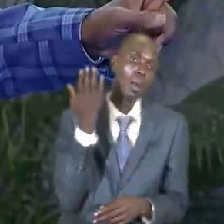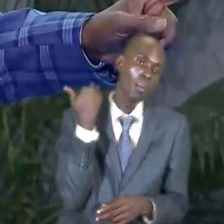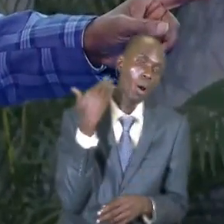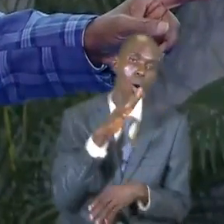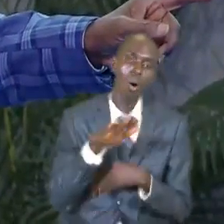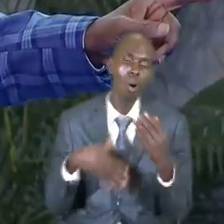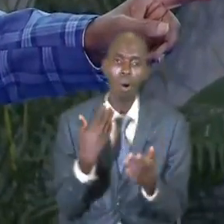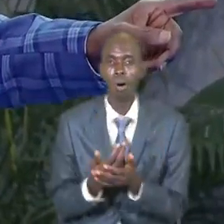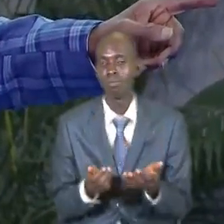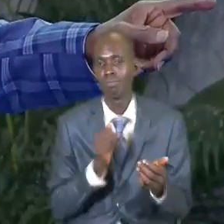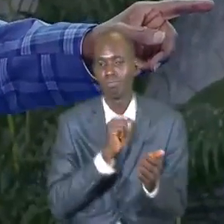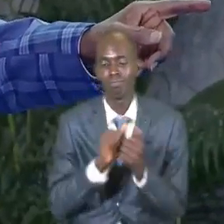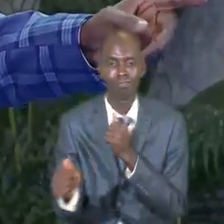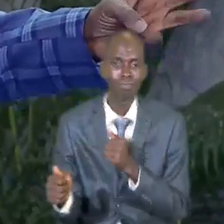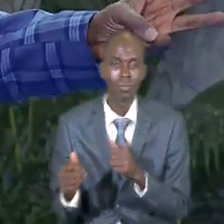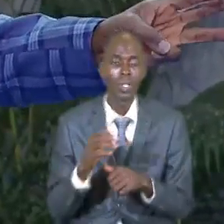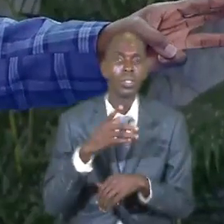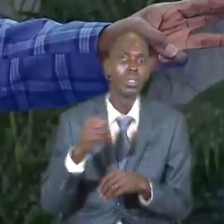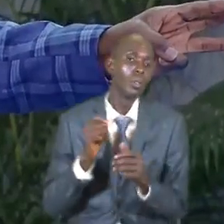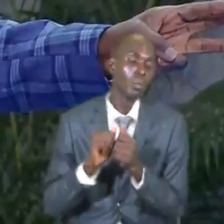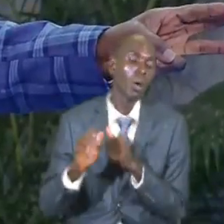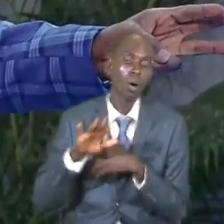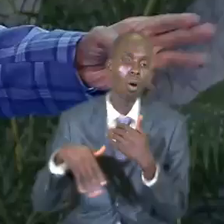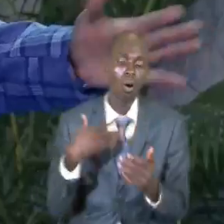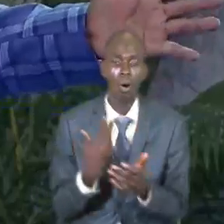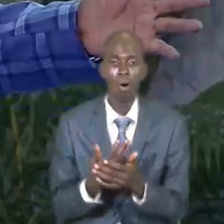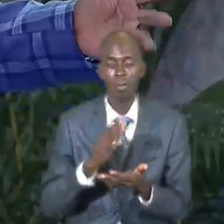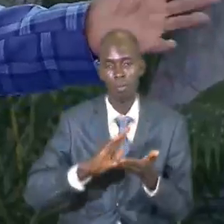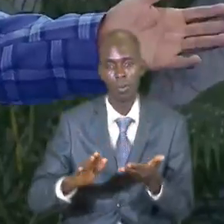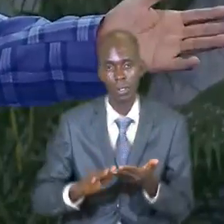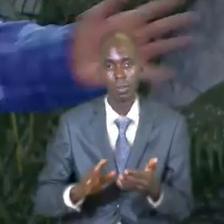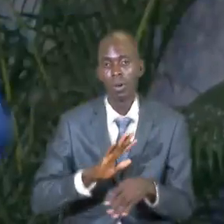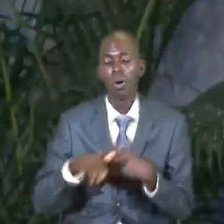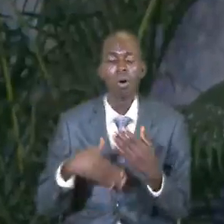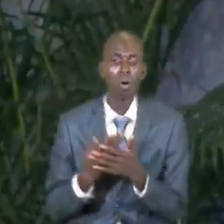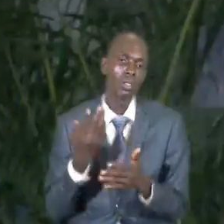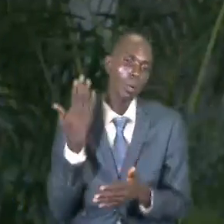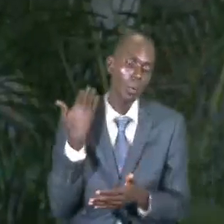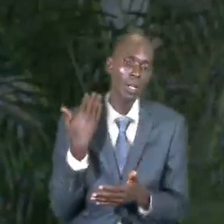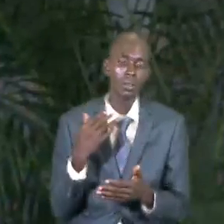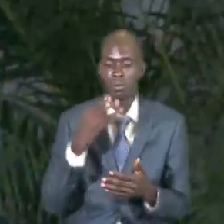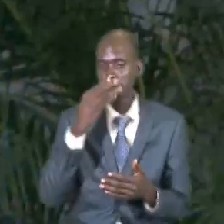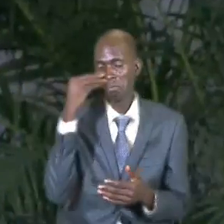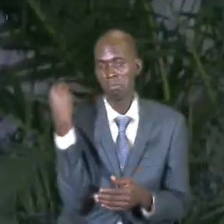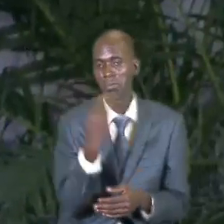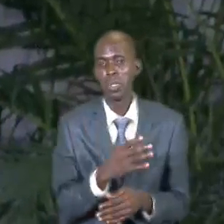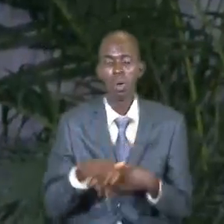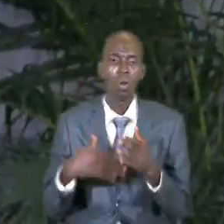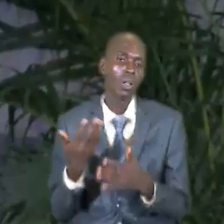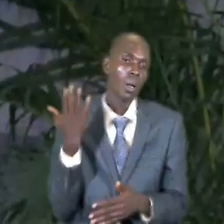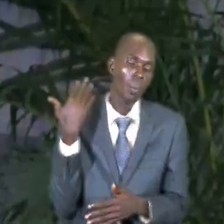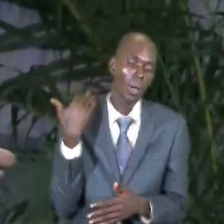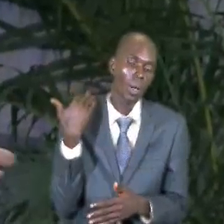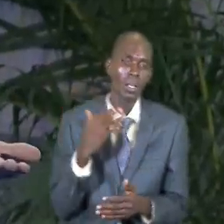all forgiven. The past all forgotten. The past all wiped out. And now the present